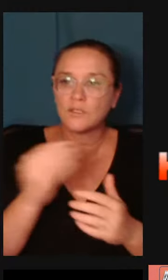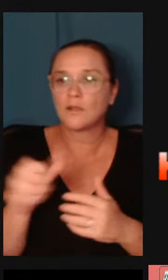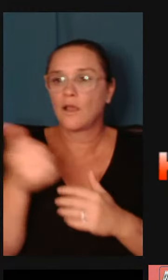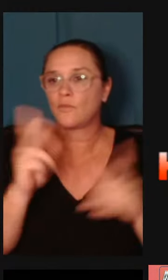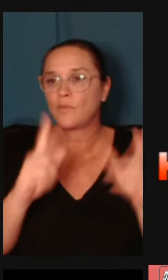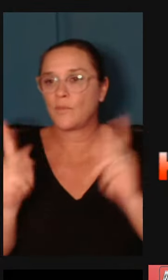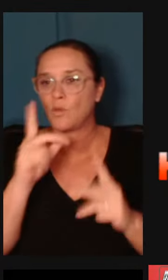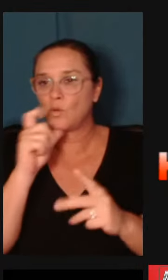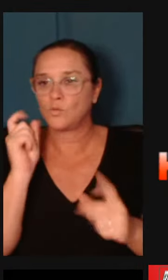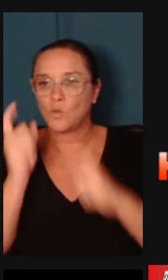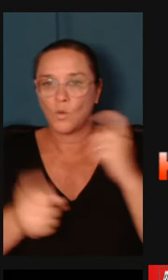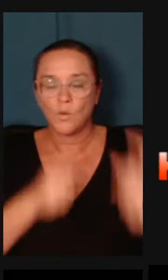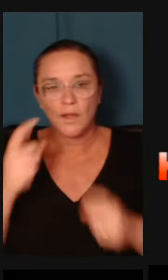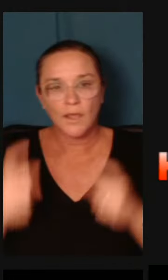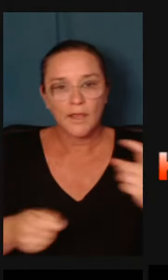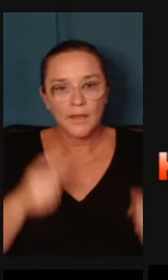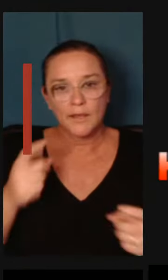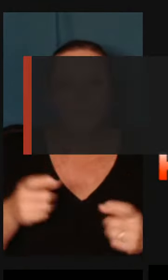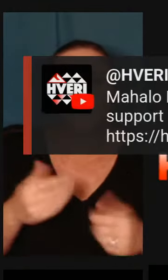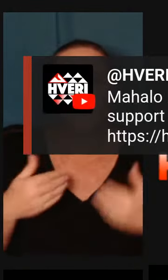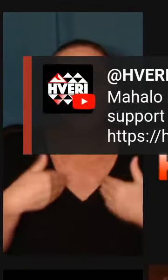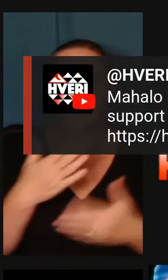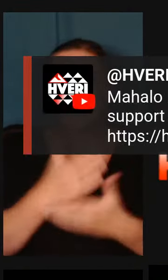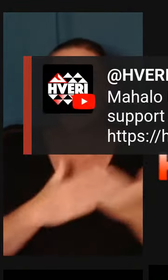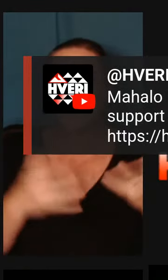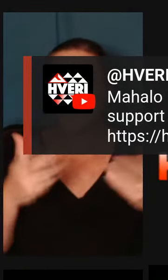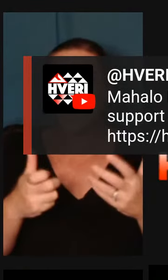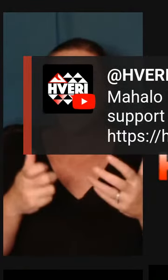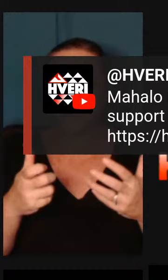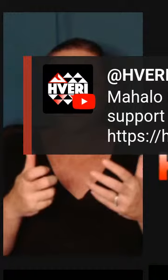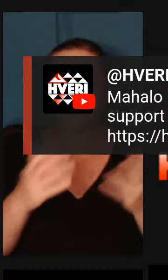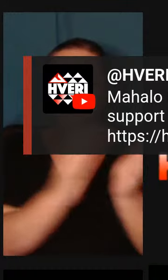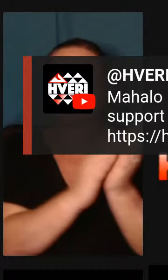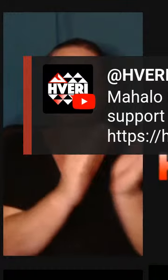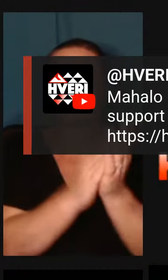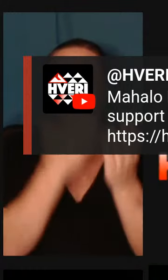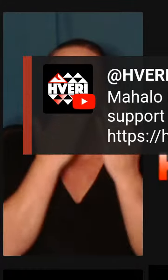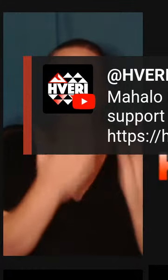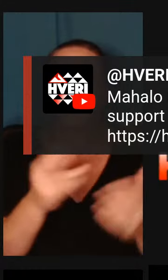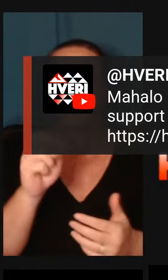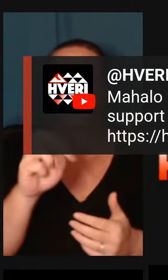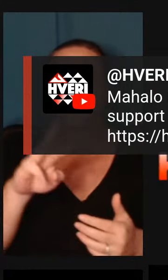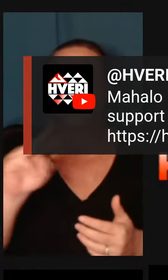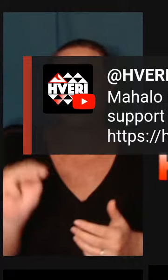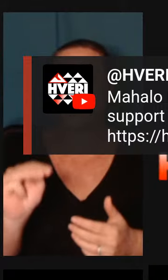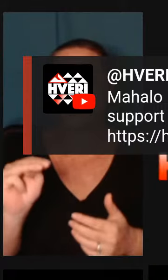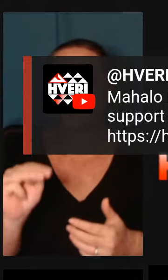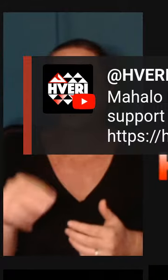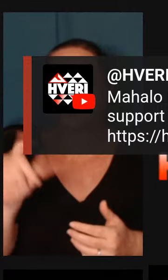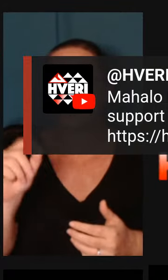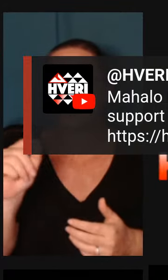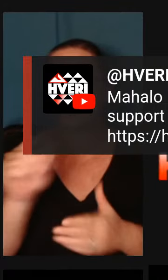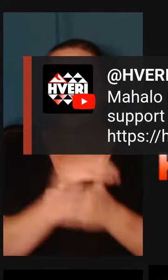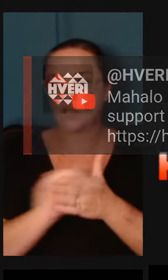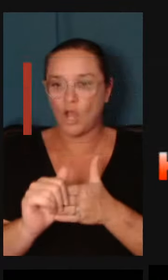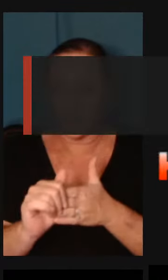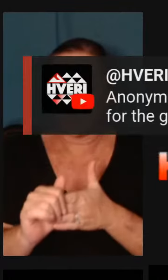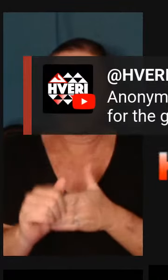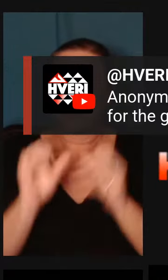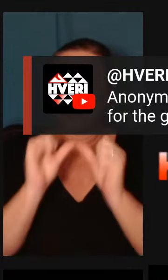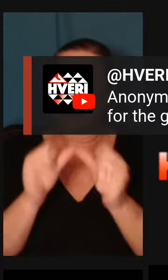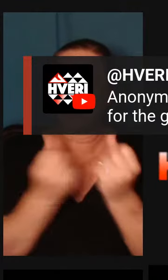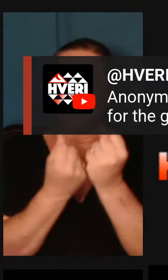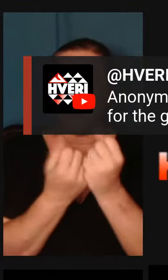donated. We did have some donations. Wanted to shout out Norm with a $20 donation, continued supporter there.